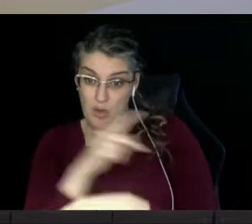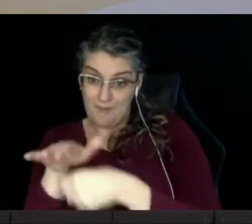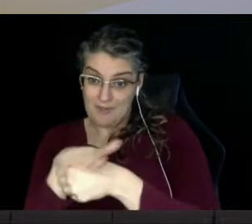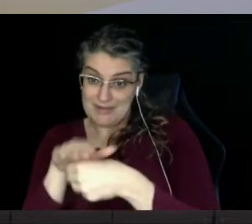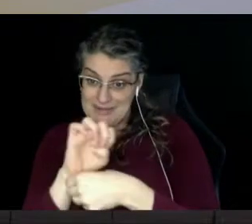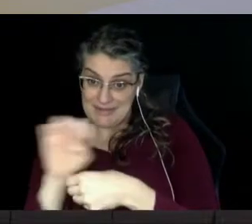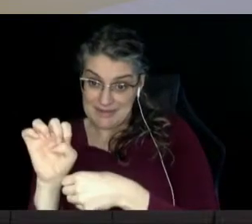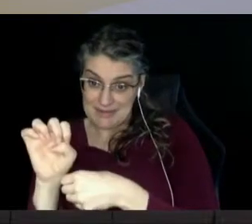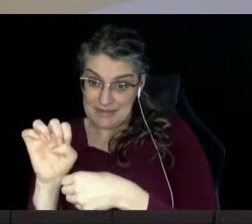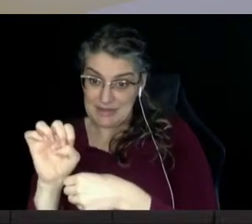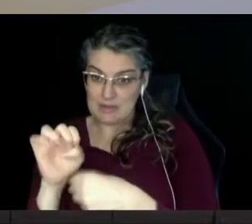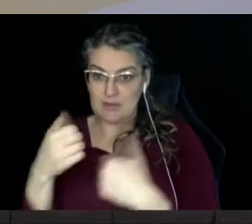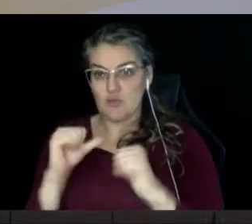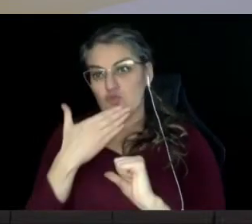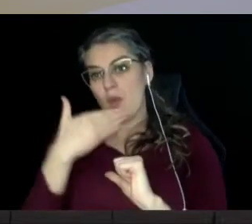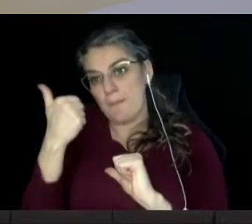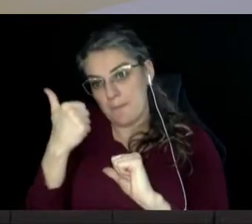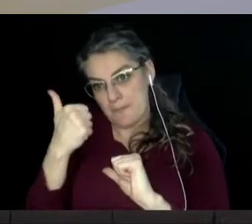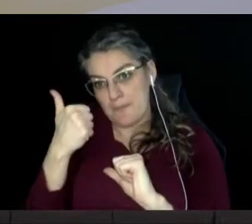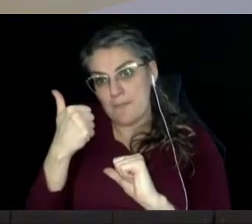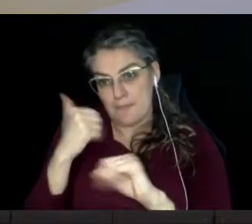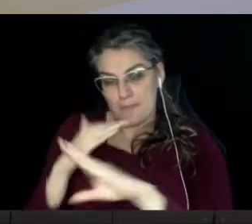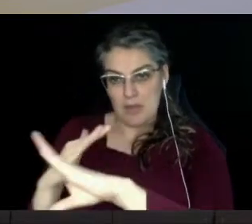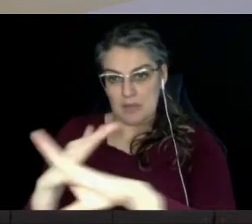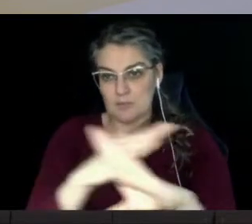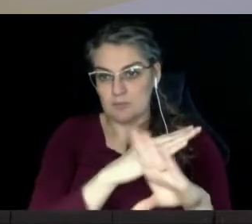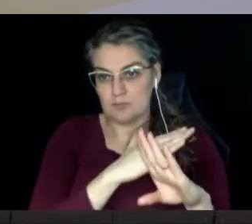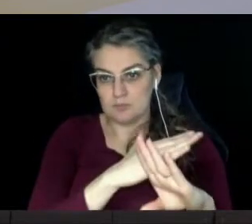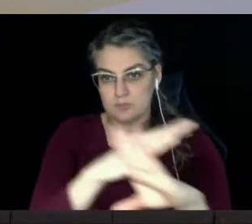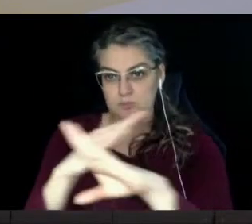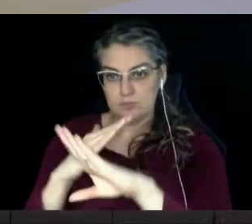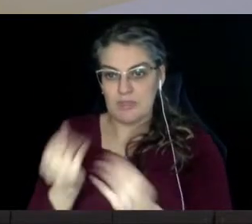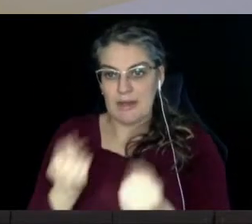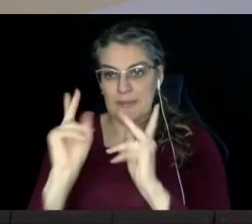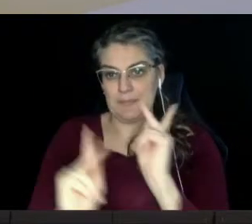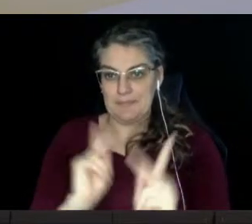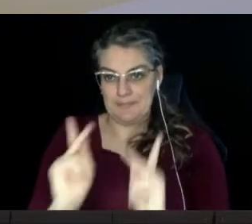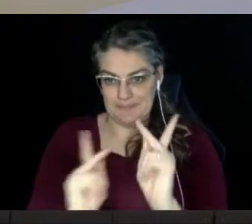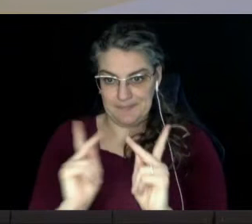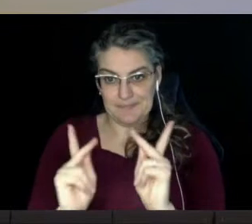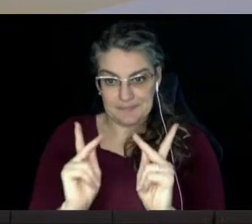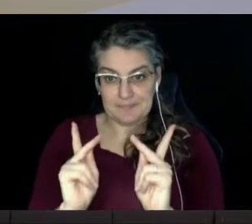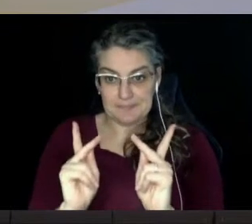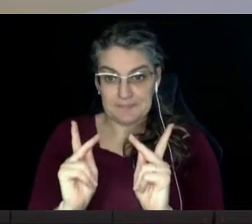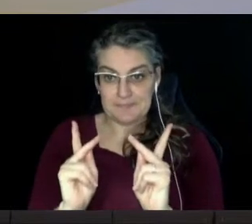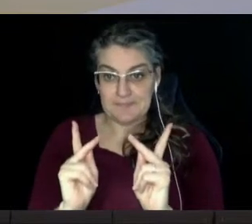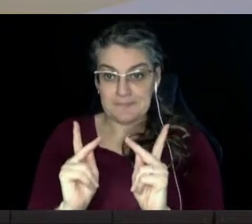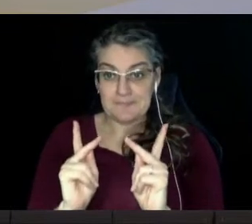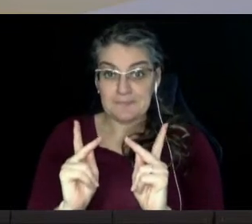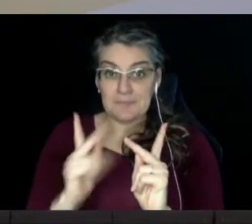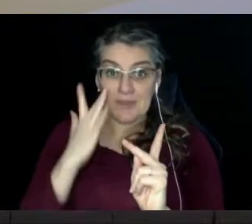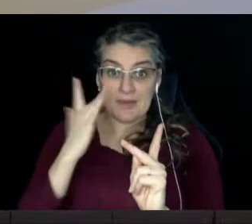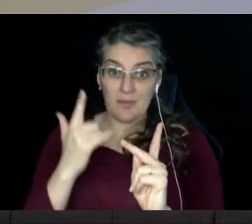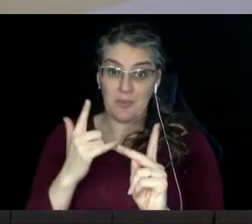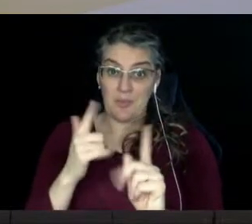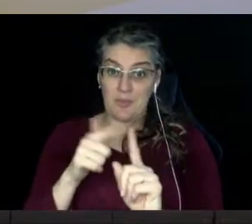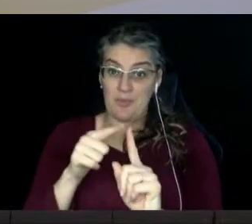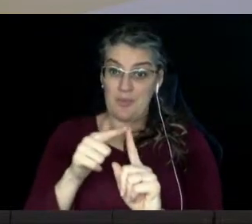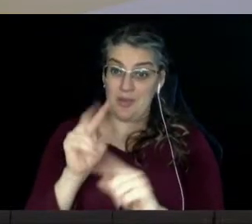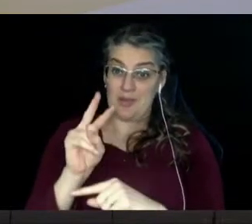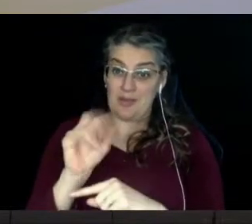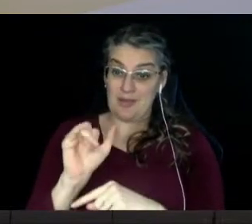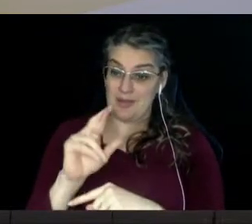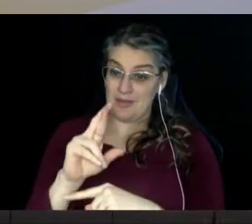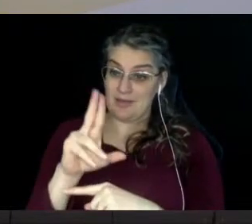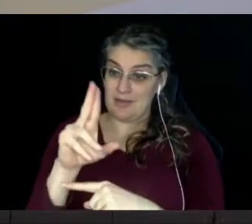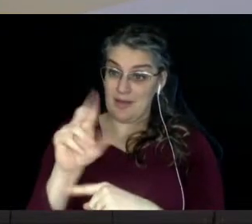can to protect our populations as best we can from a virus that